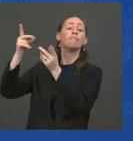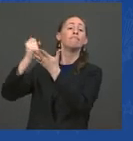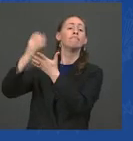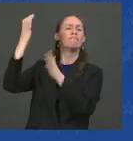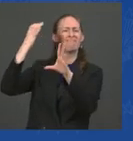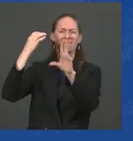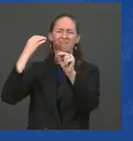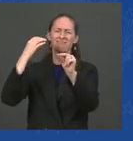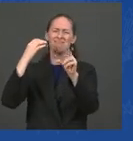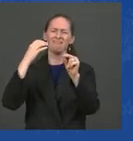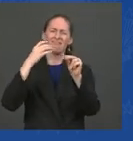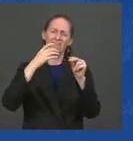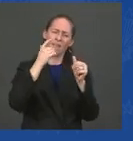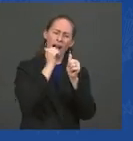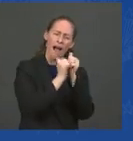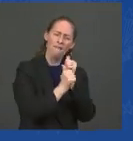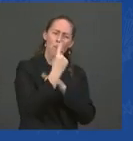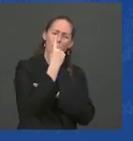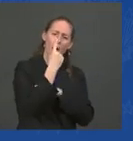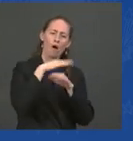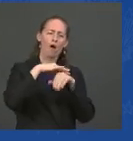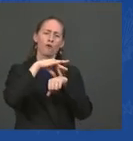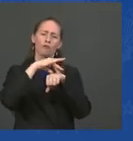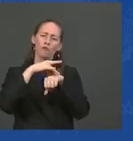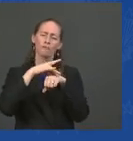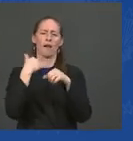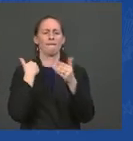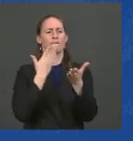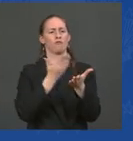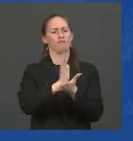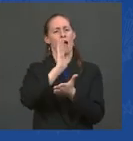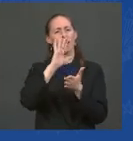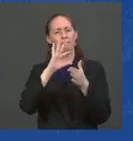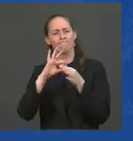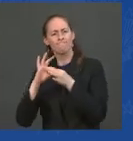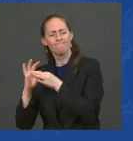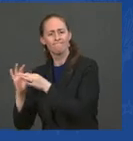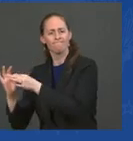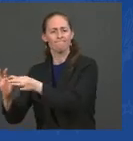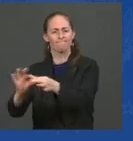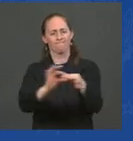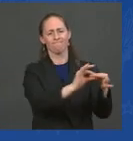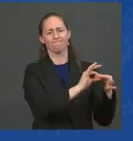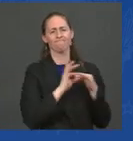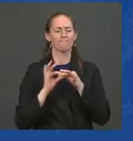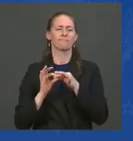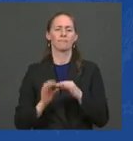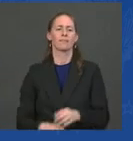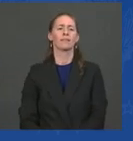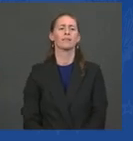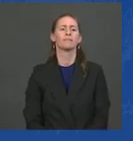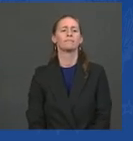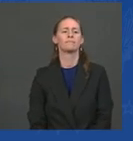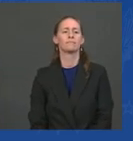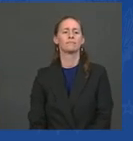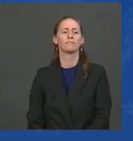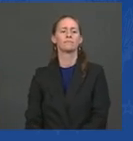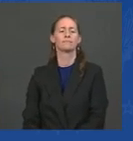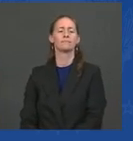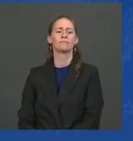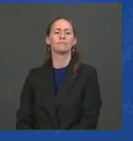on this planet by virtue of our shared humanity. As I said to a Supreme Court justice who I disagreed with in a